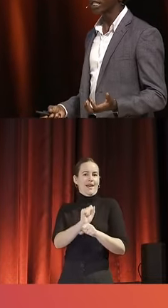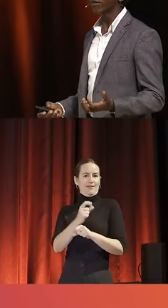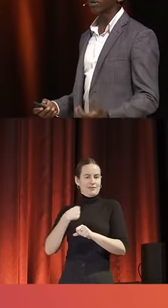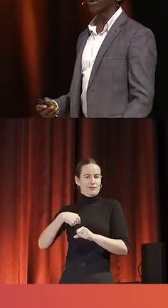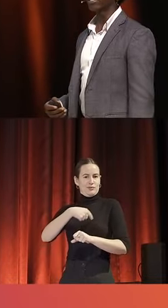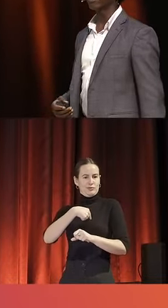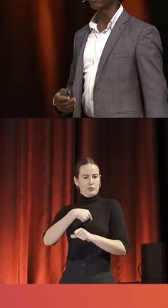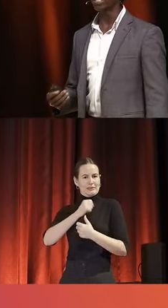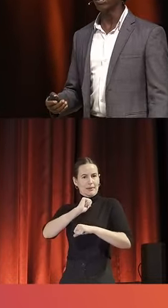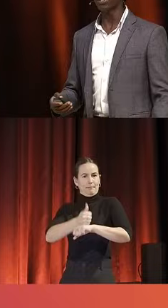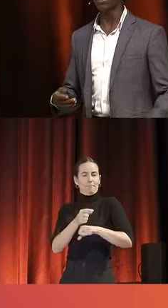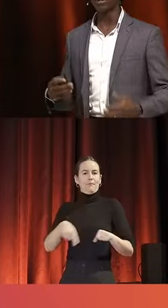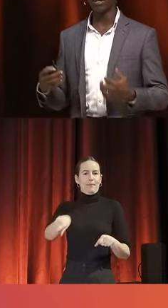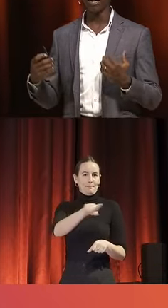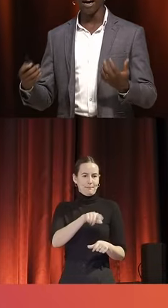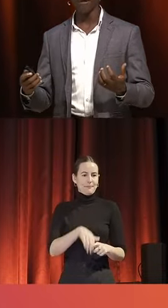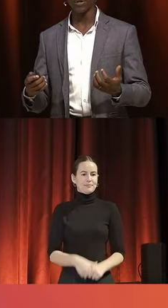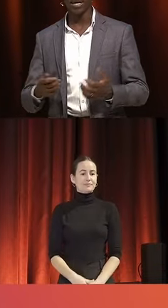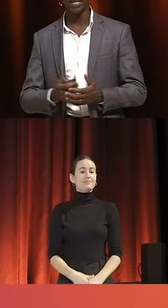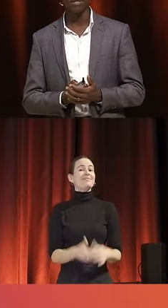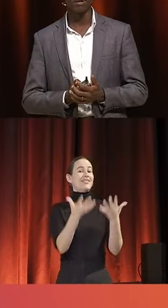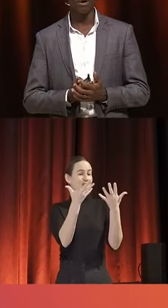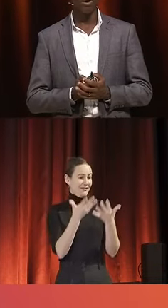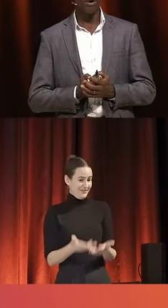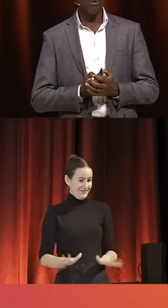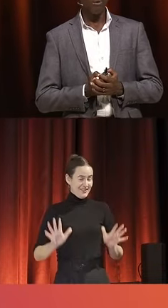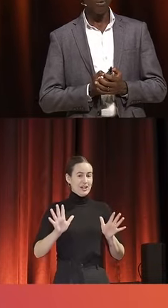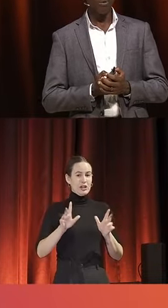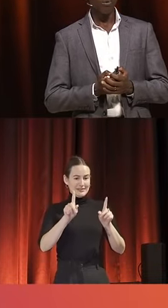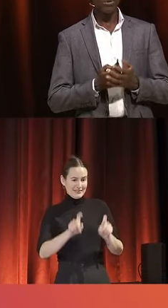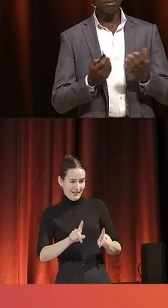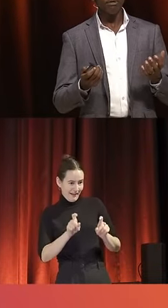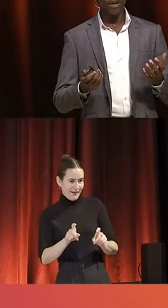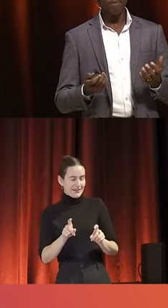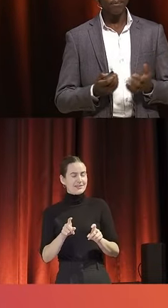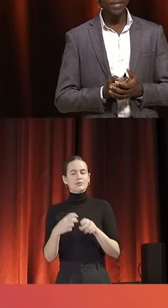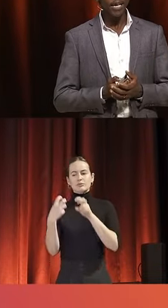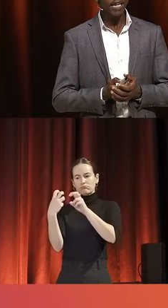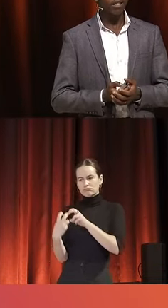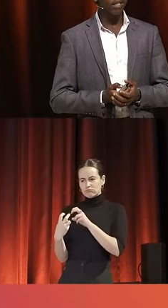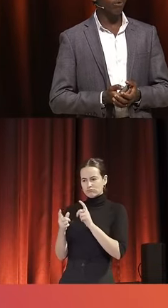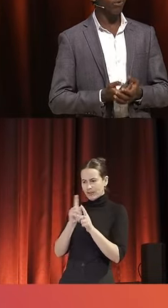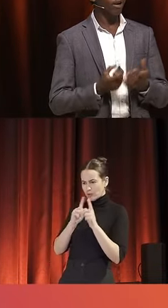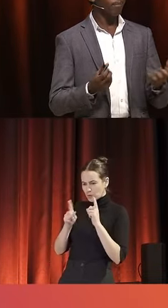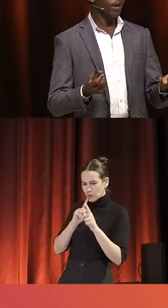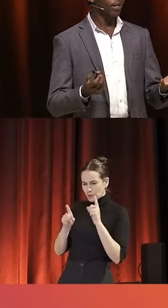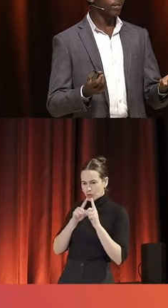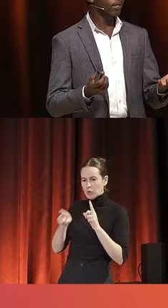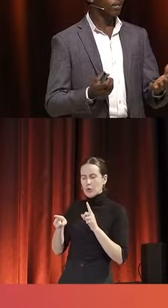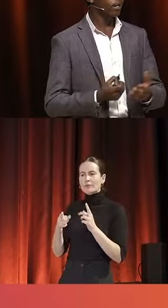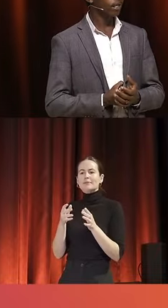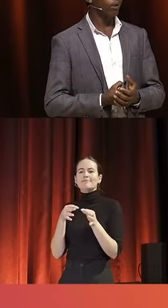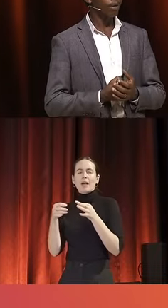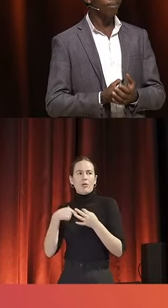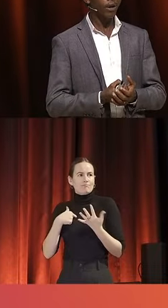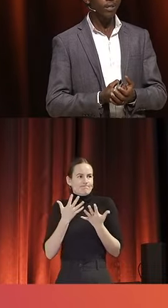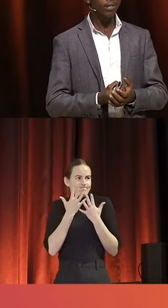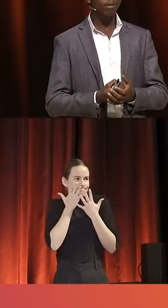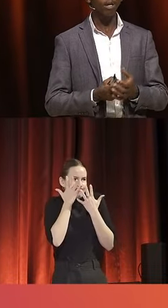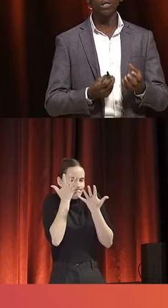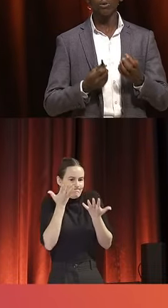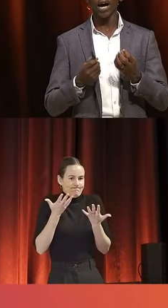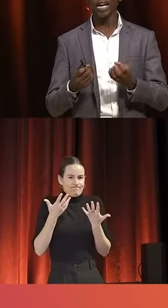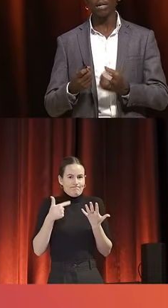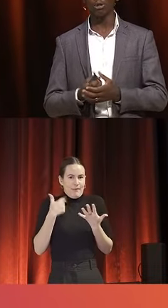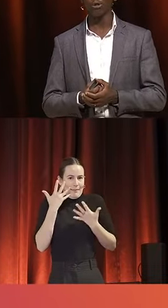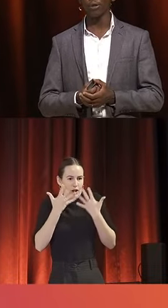were interviewing the users after that, some of them said that they were embarrassed. They were embarrassed